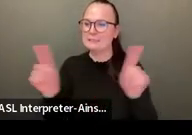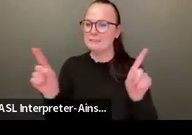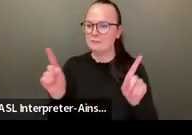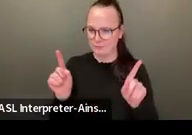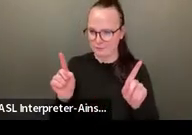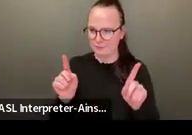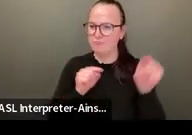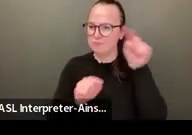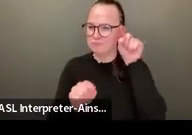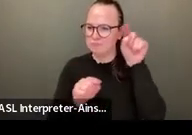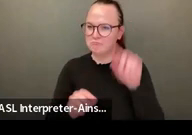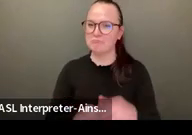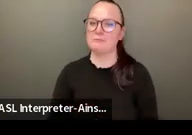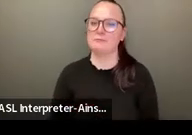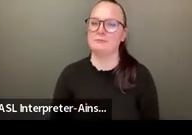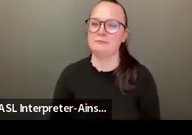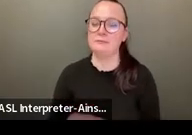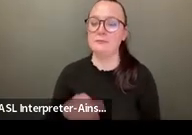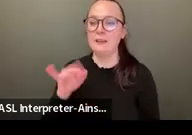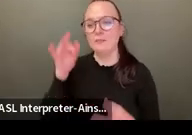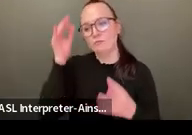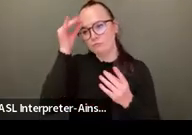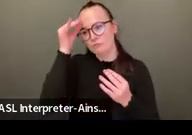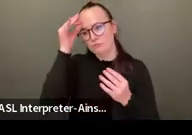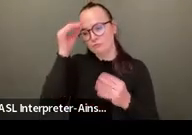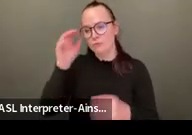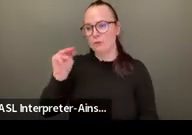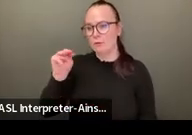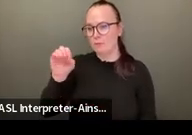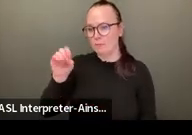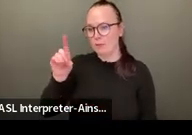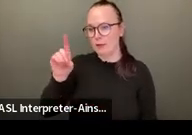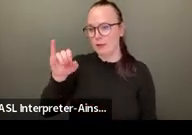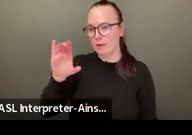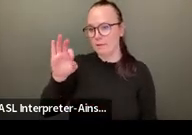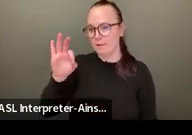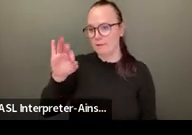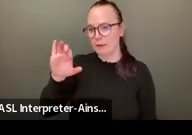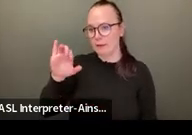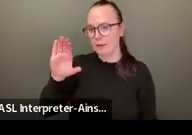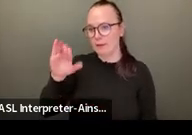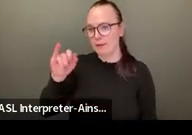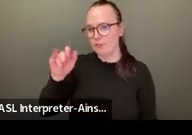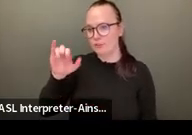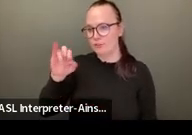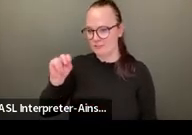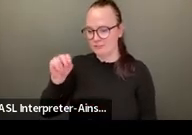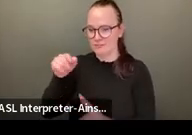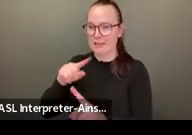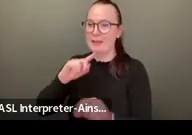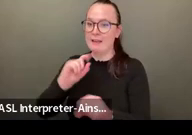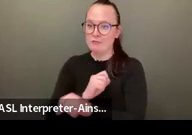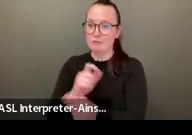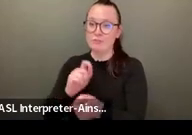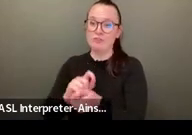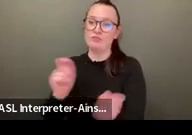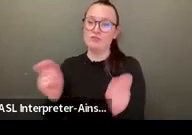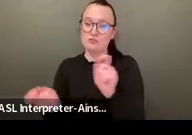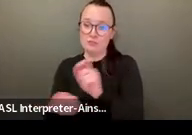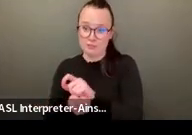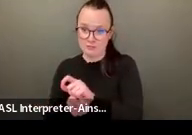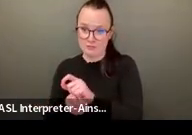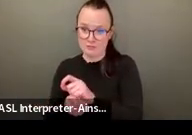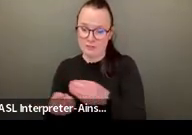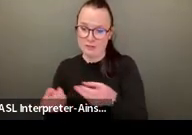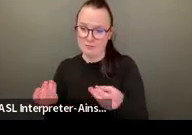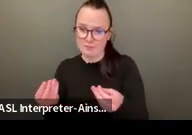two. So if you think of a modification, it's changing that material. And so for an example of